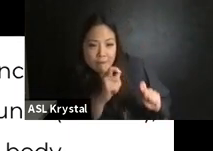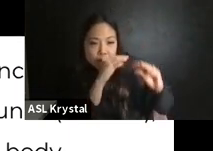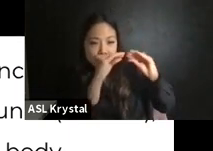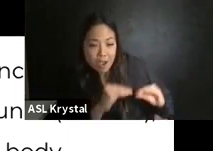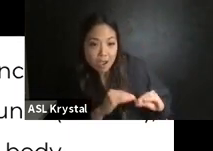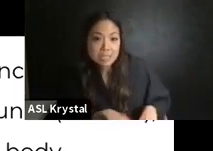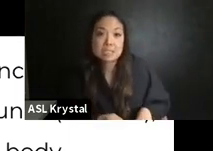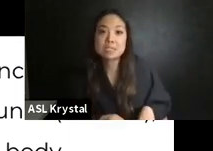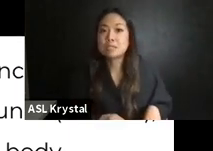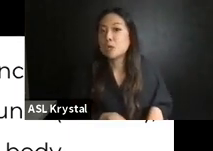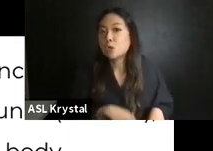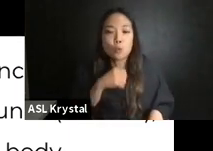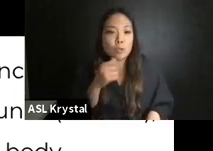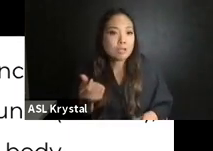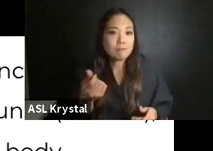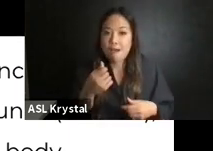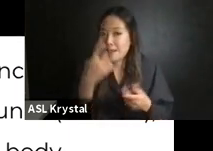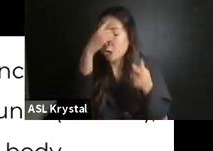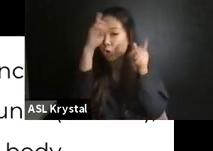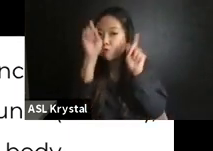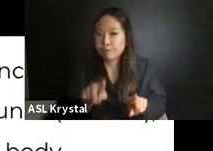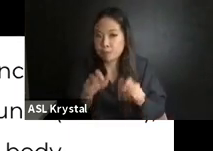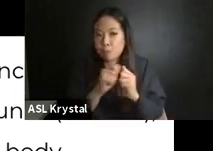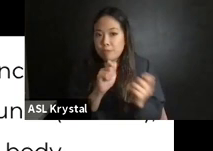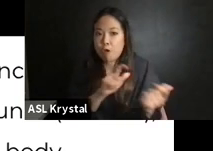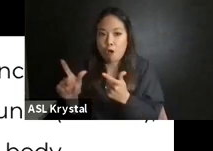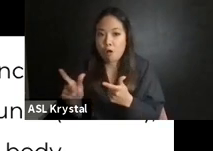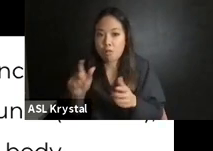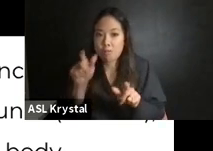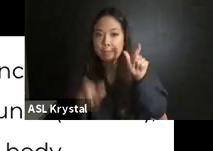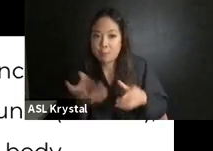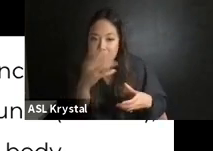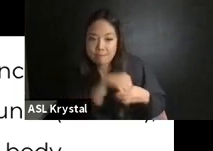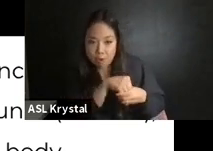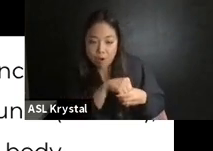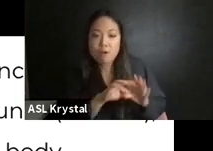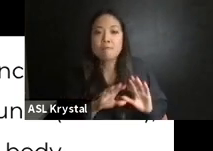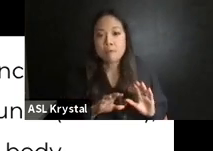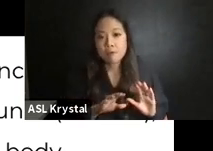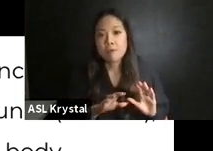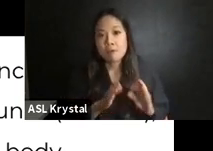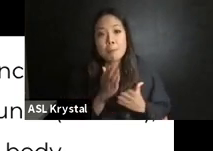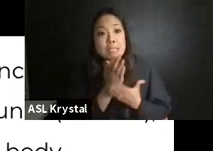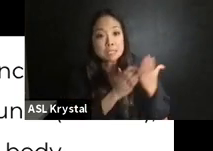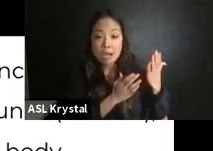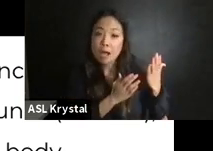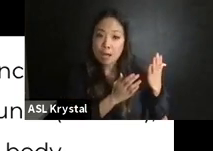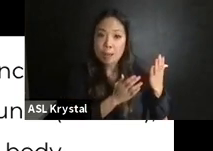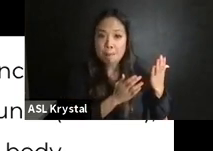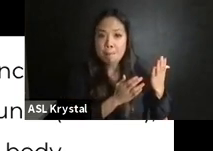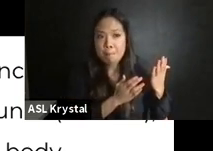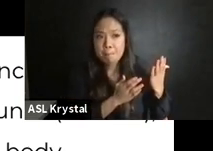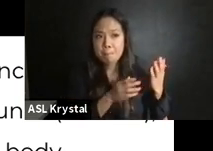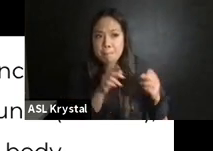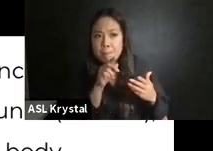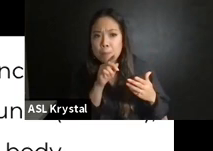consensus with all stakeholders but where we could we did um we you know places uh where we differed